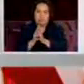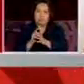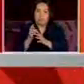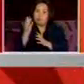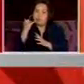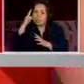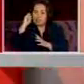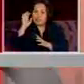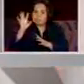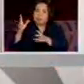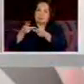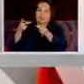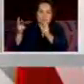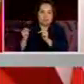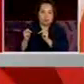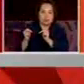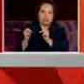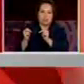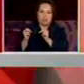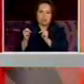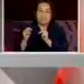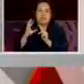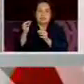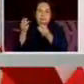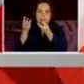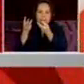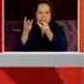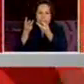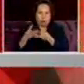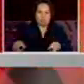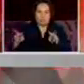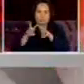katungkulan at kahalagahan ng kanyang posisyon.